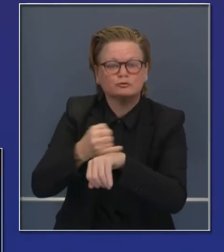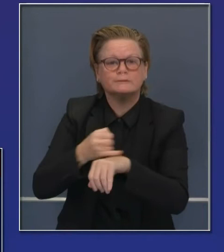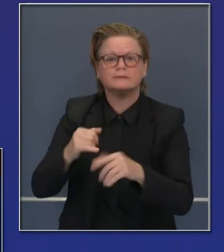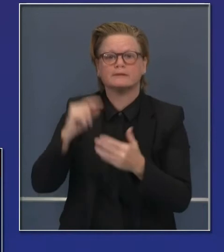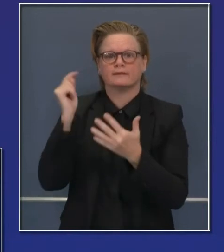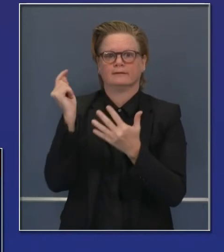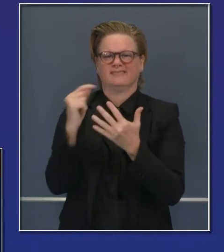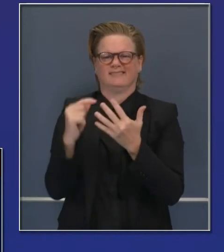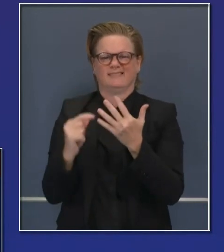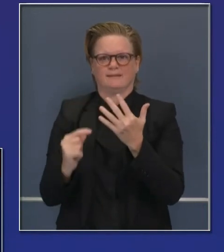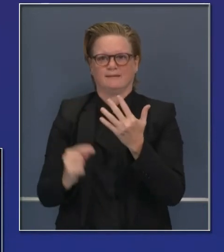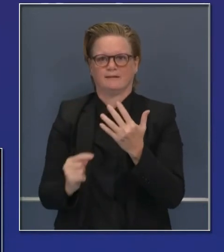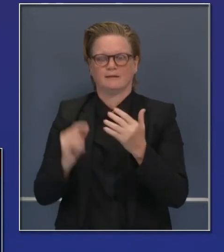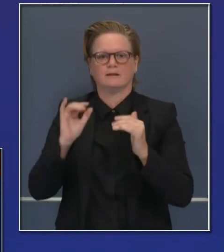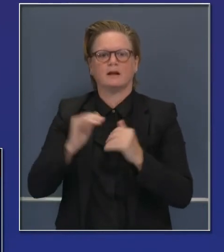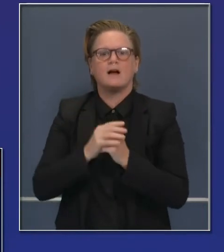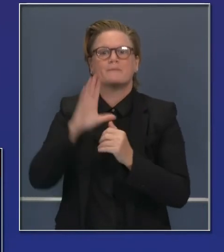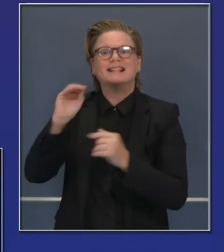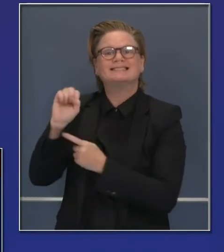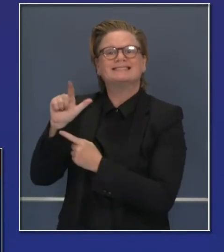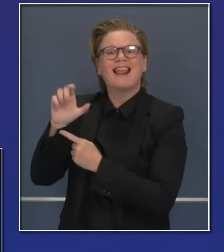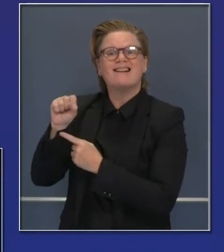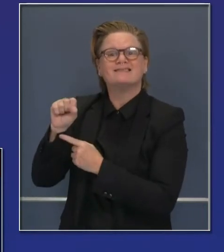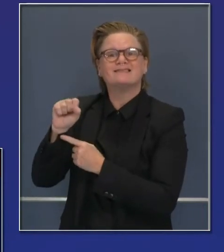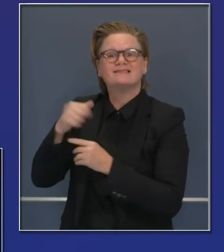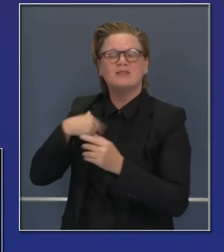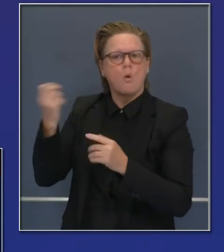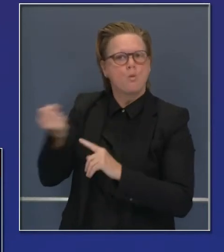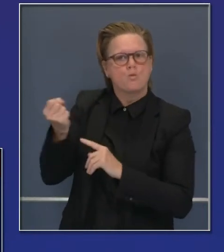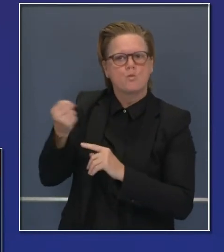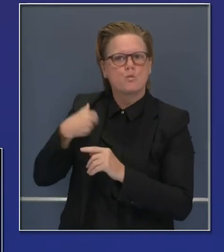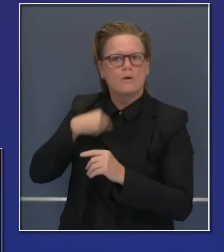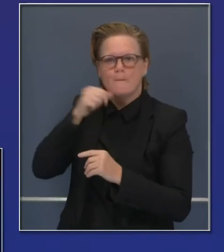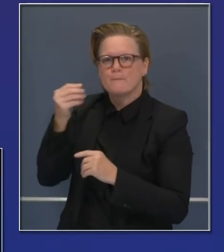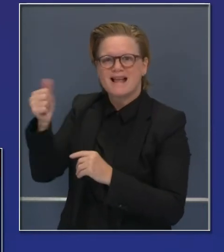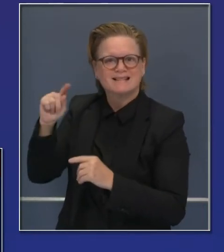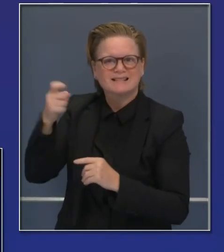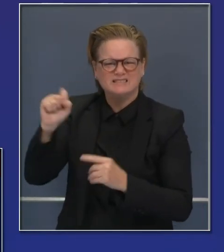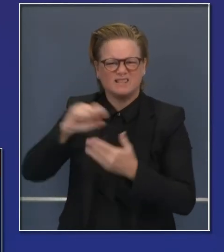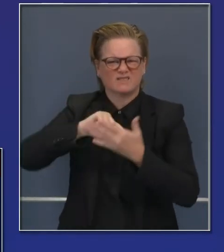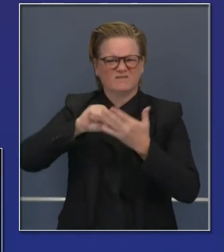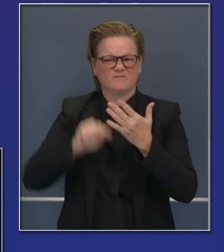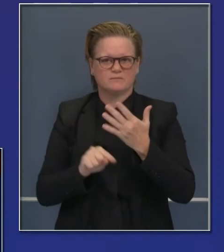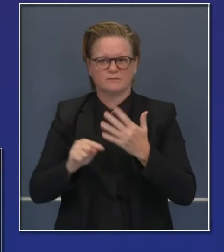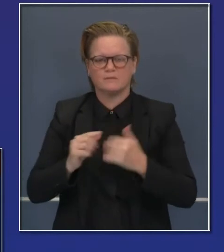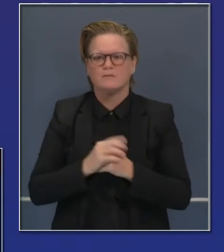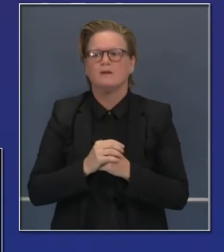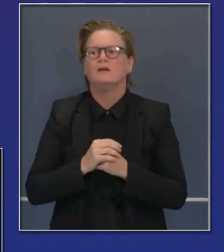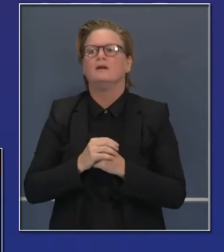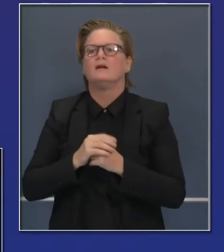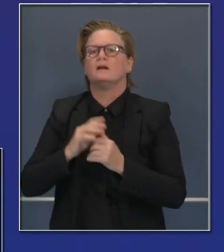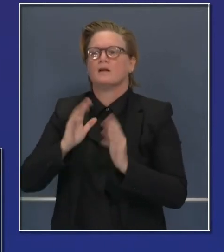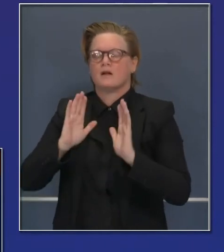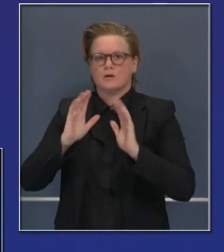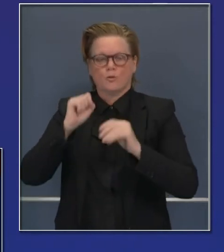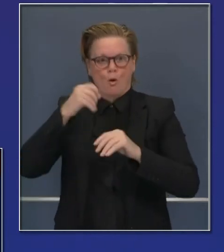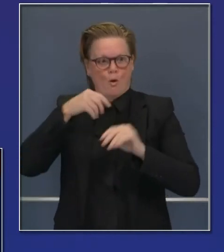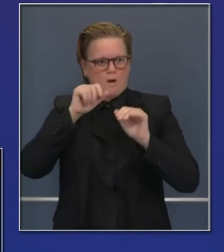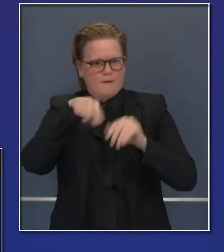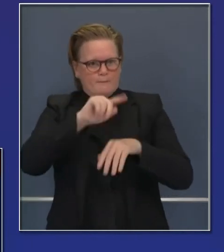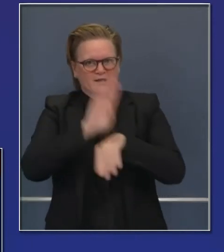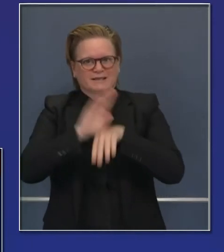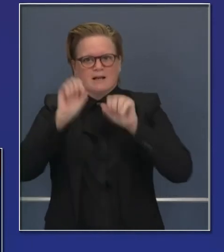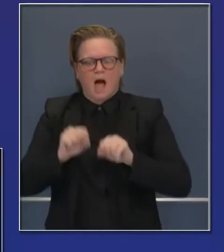dollars that are otherwise due to the state and allow the businesses that are being impacted by the